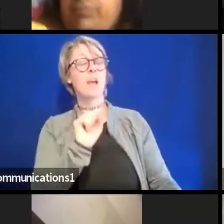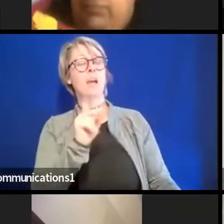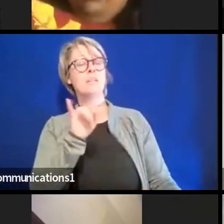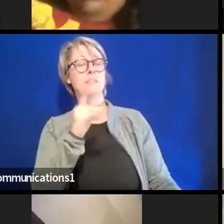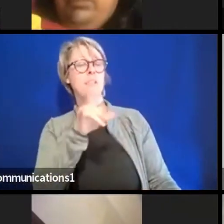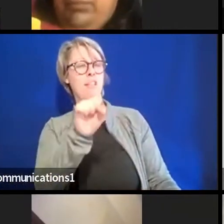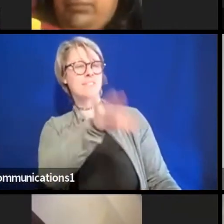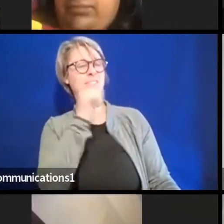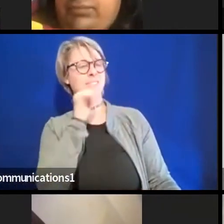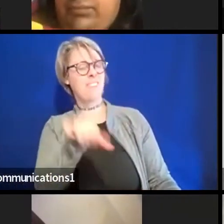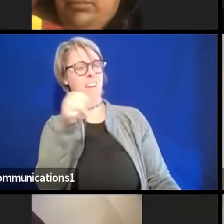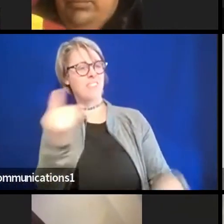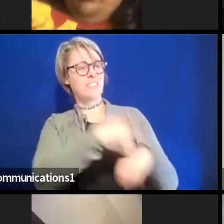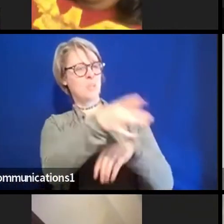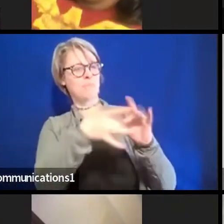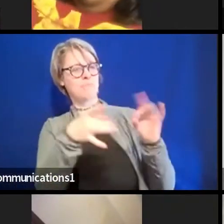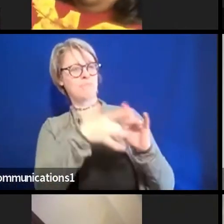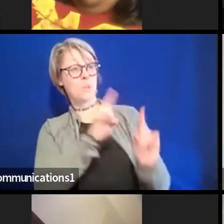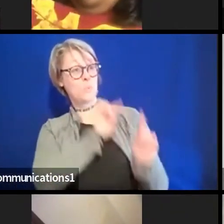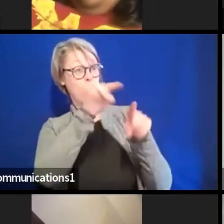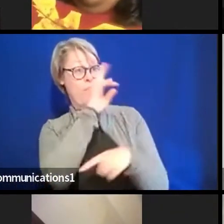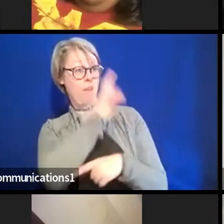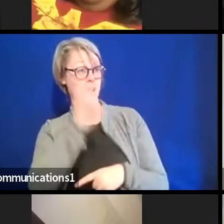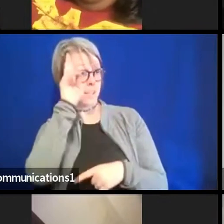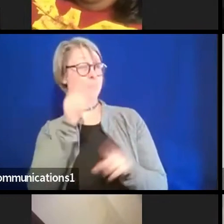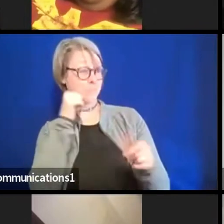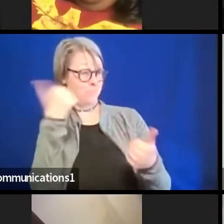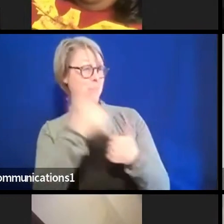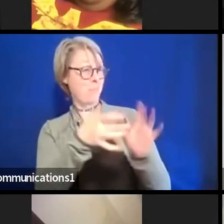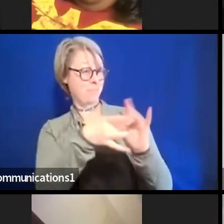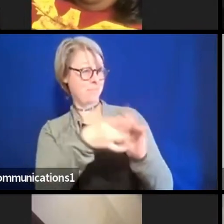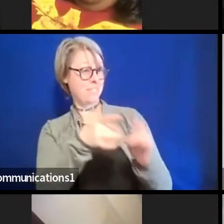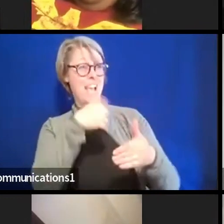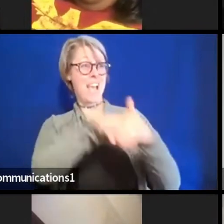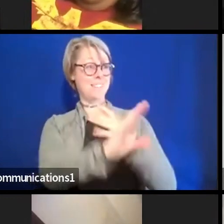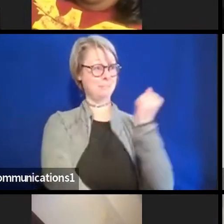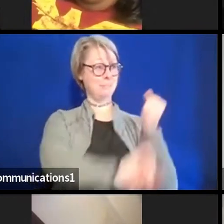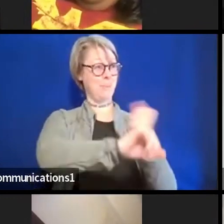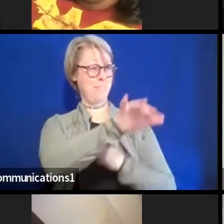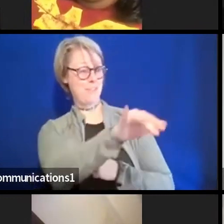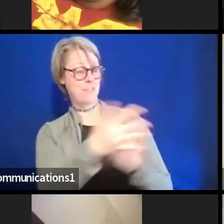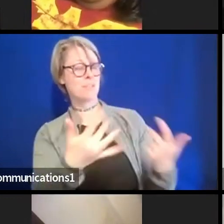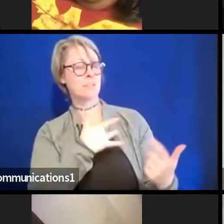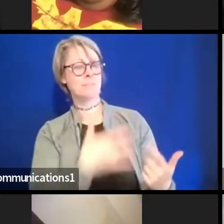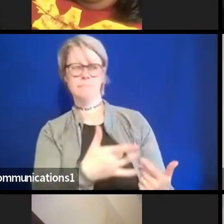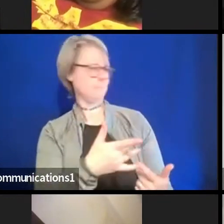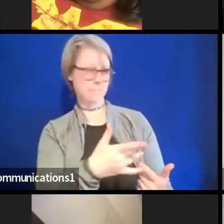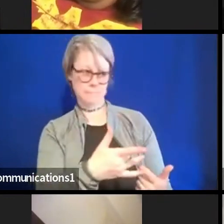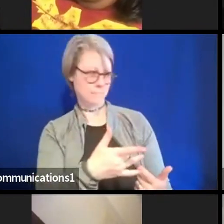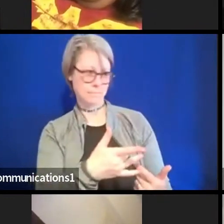talking about, you know, when you go to the hospital and try to access supports, you don't have